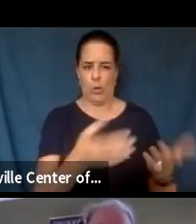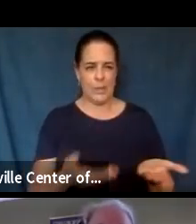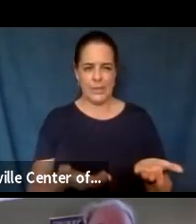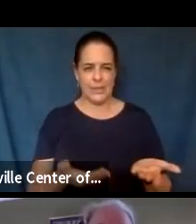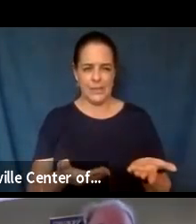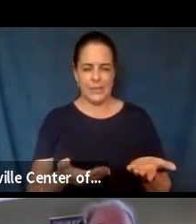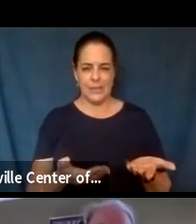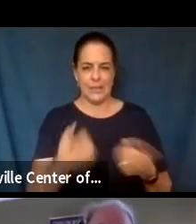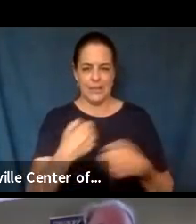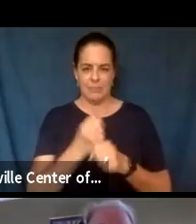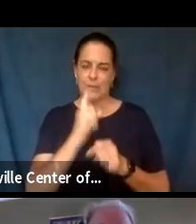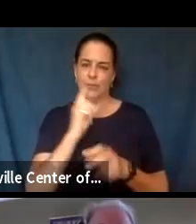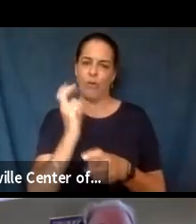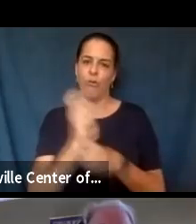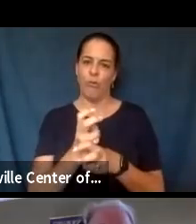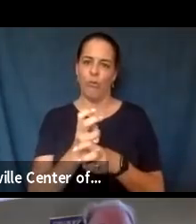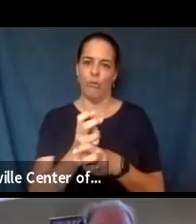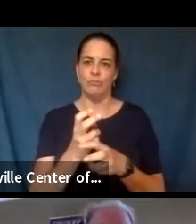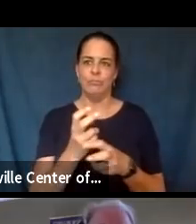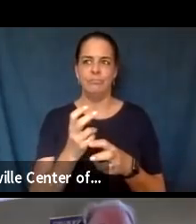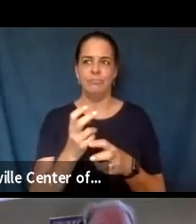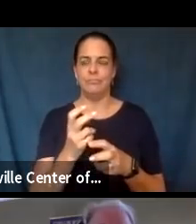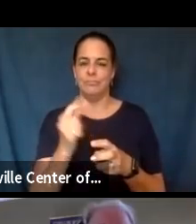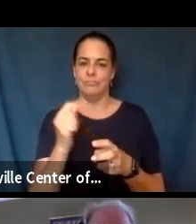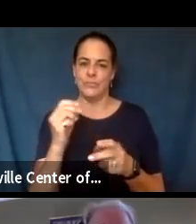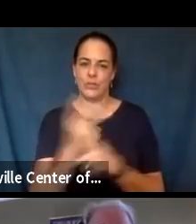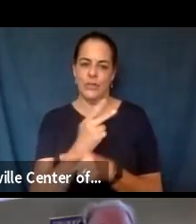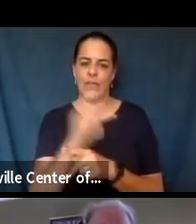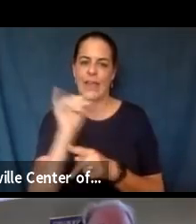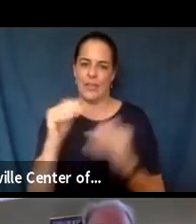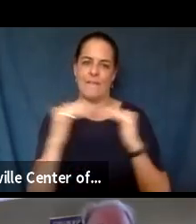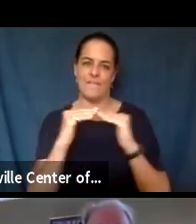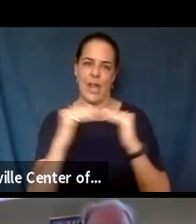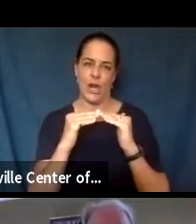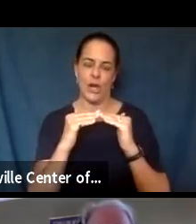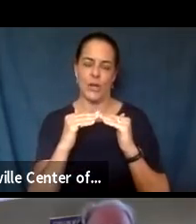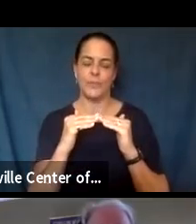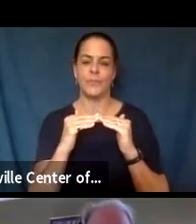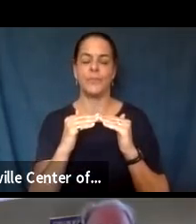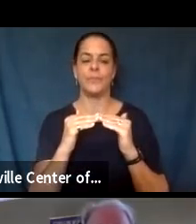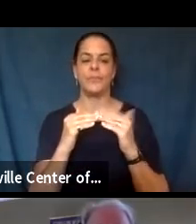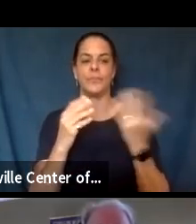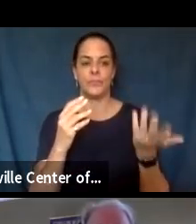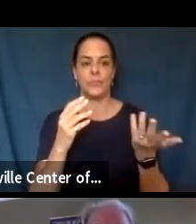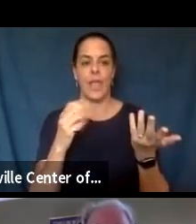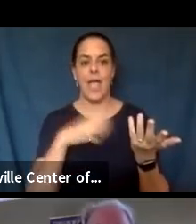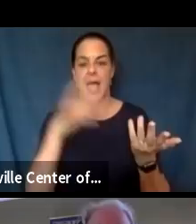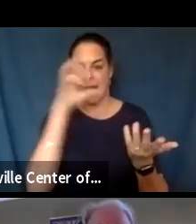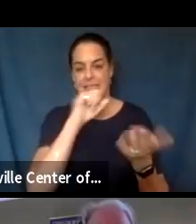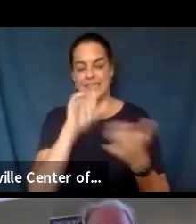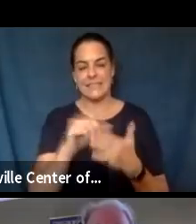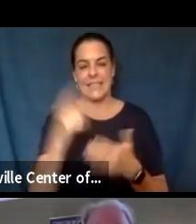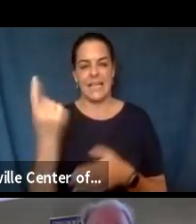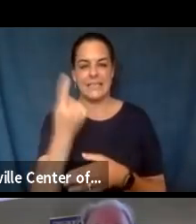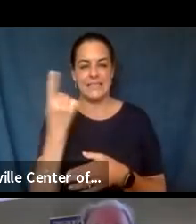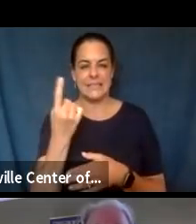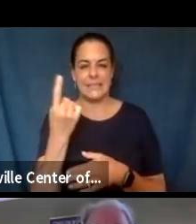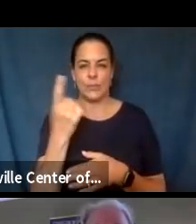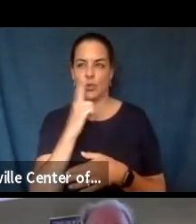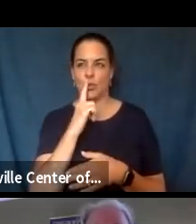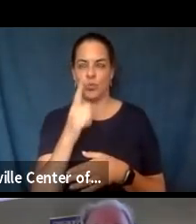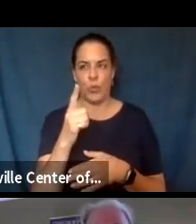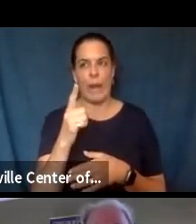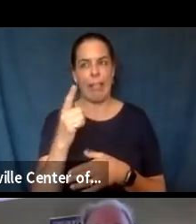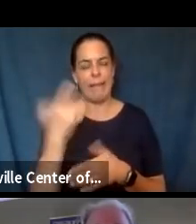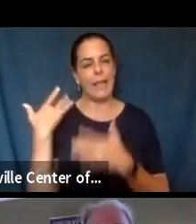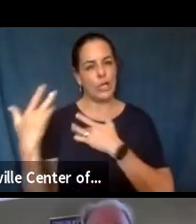It makes it difficult to do this fairly. So I guess that's something that has really concerned